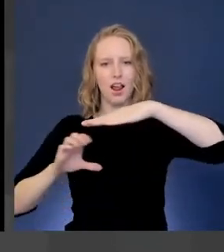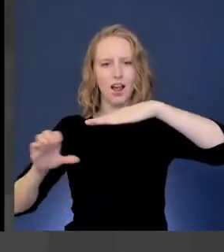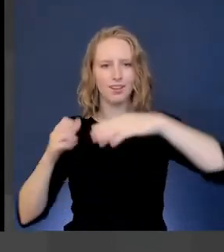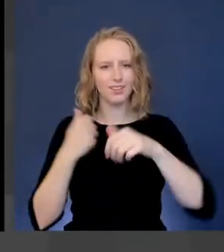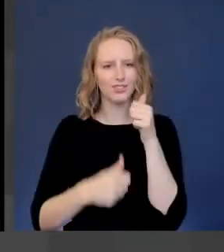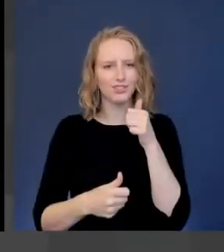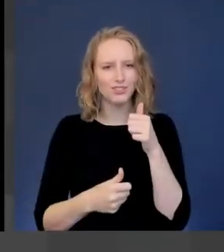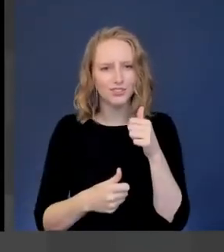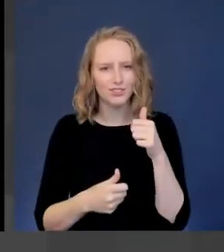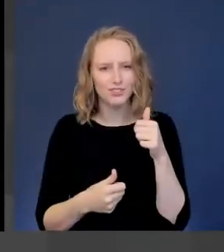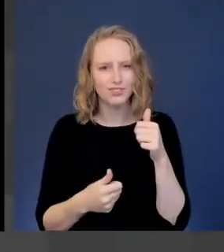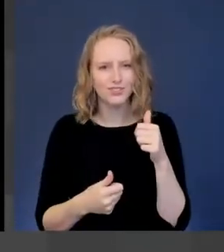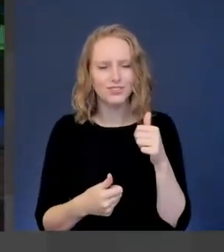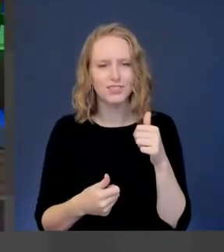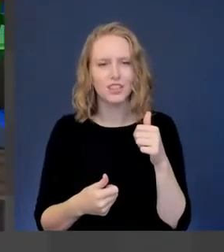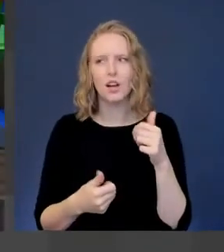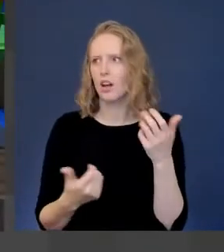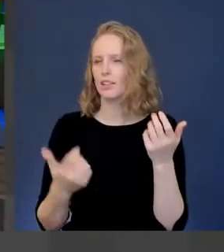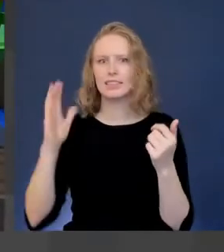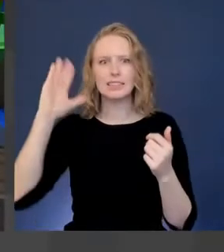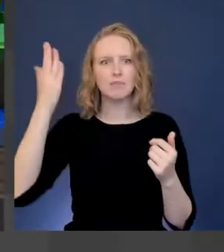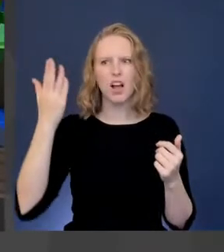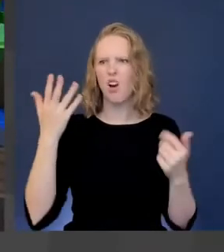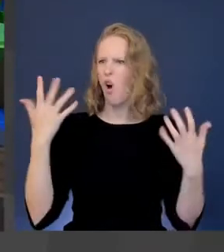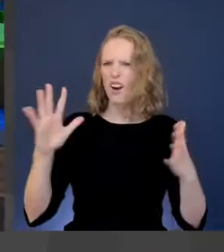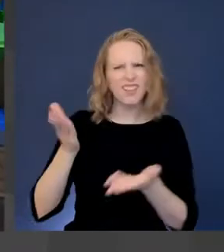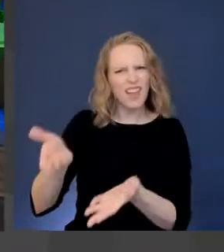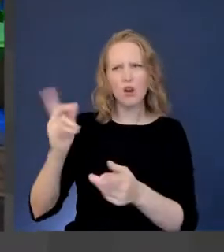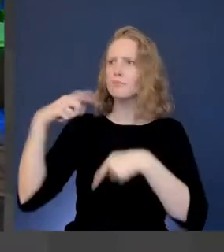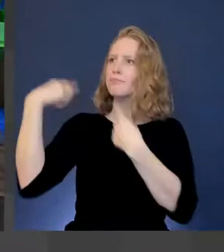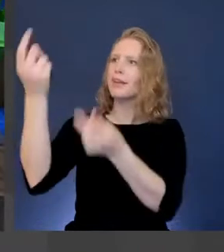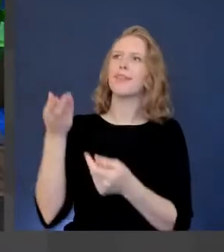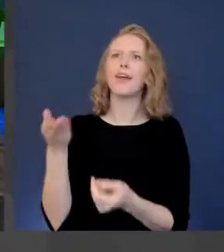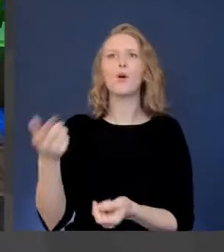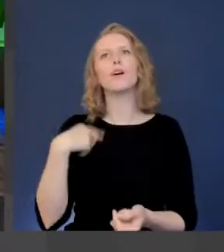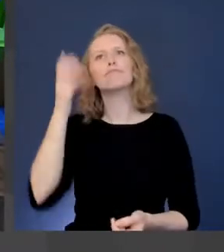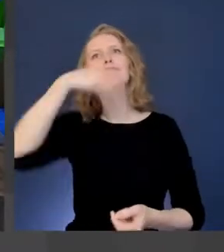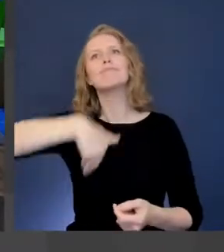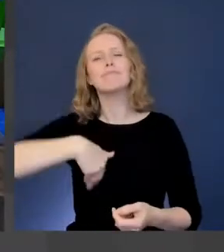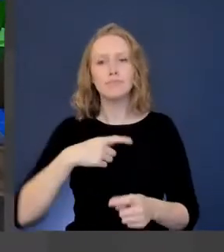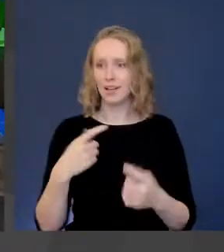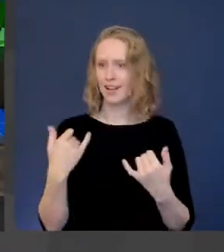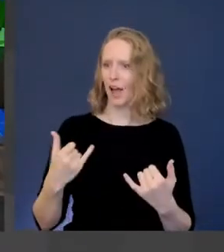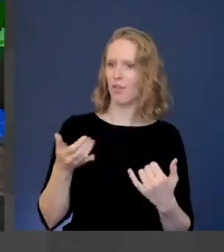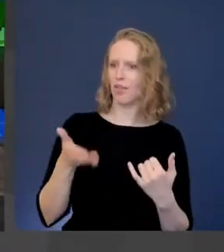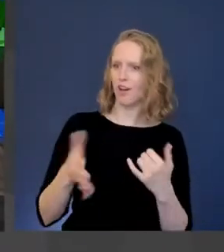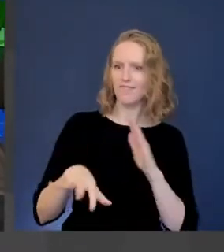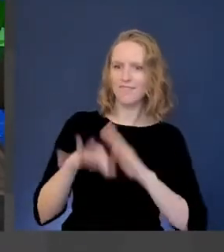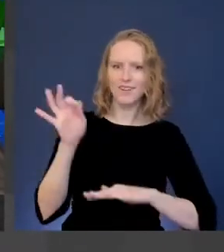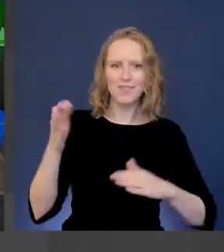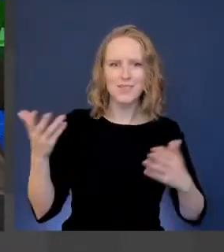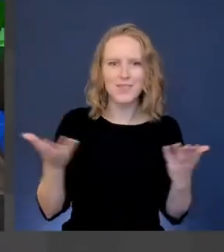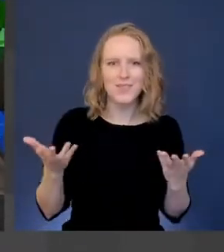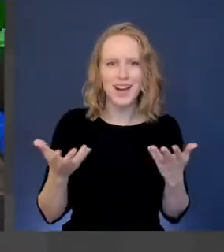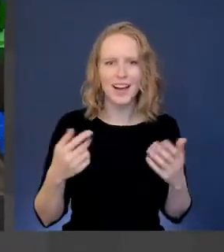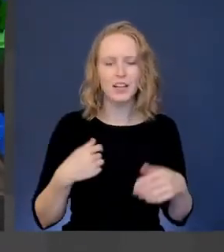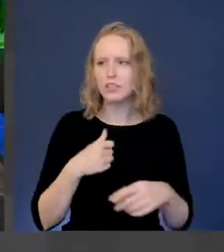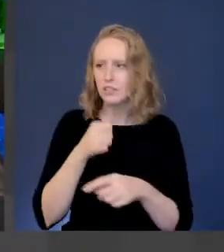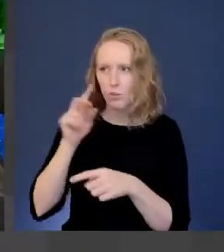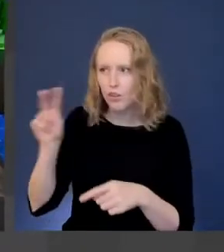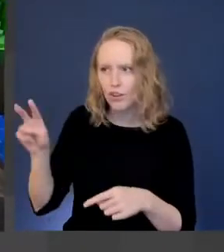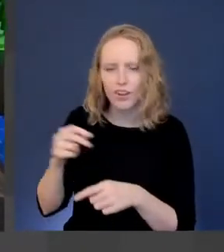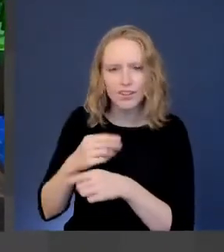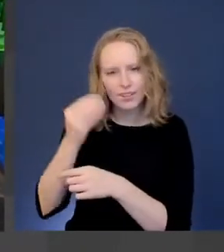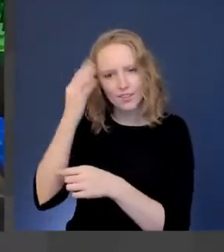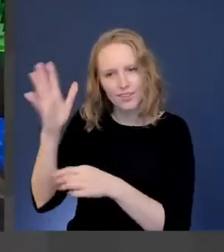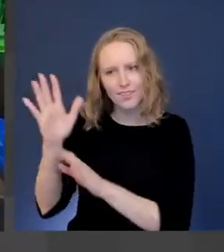the illusion that was there the whole time. We just, we just didn't go there until now. And wow, look what I found. Yeah. Don't look, Henrik. There's so many spoilers